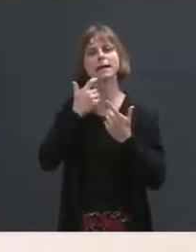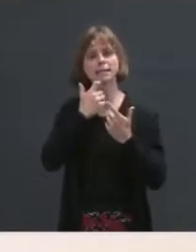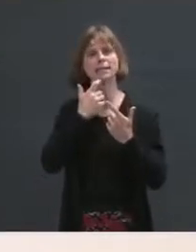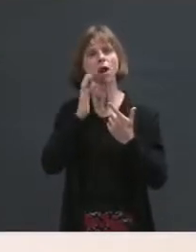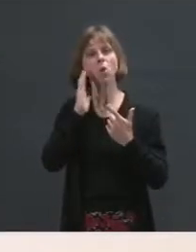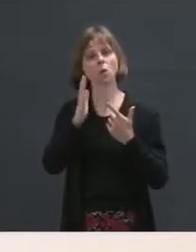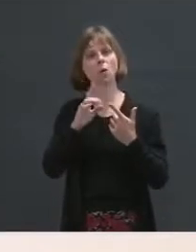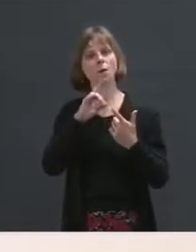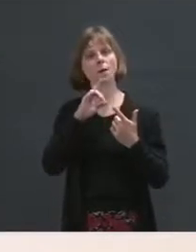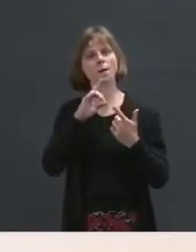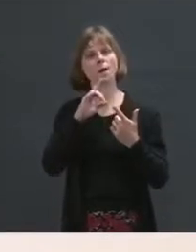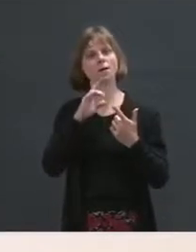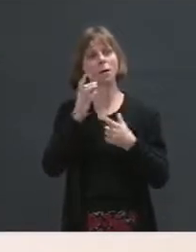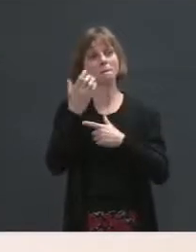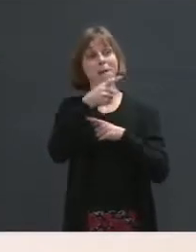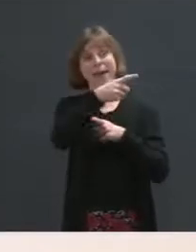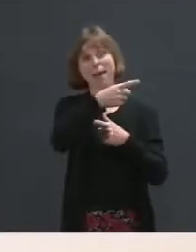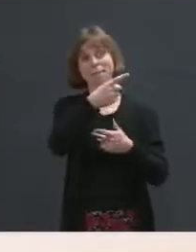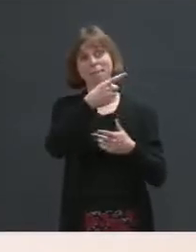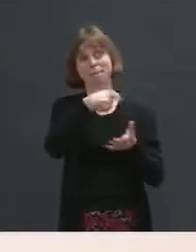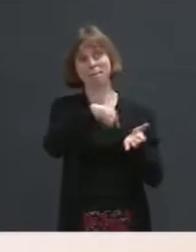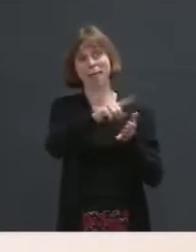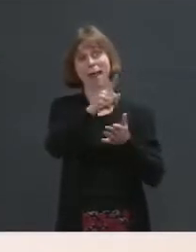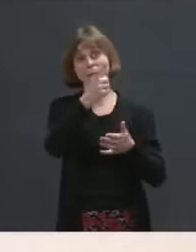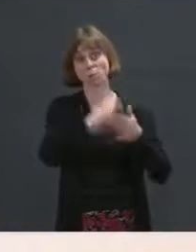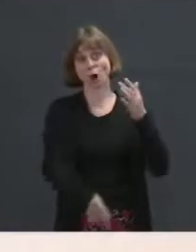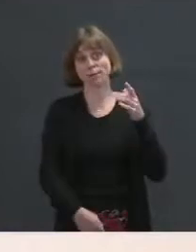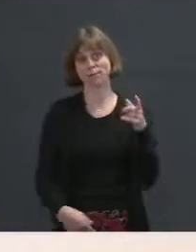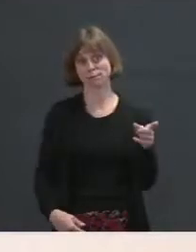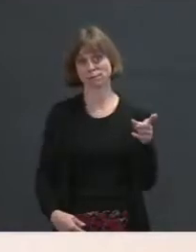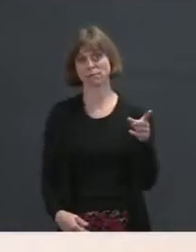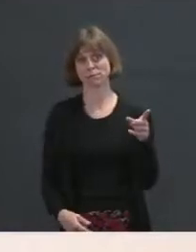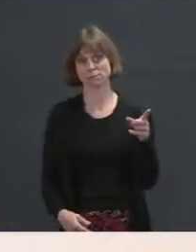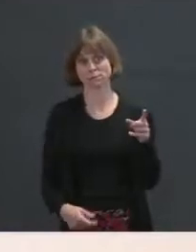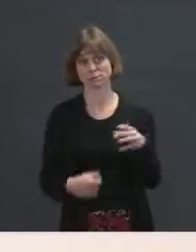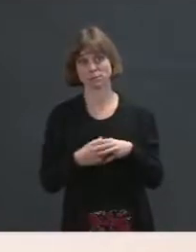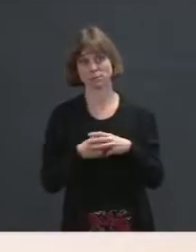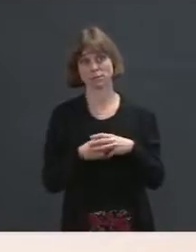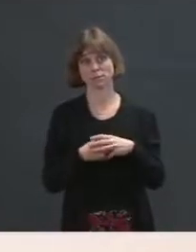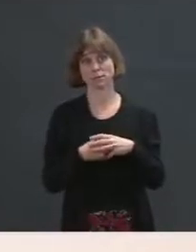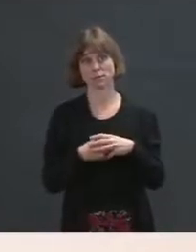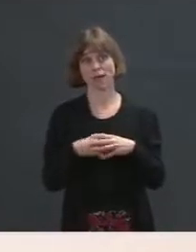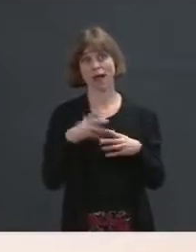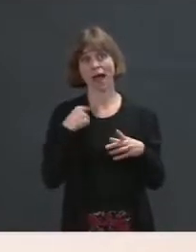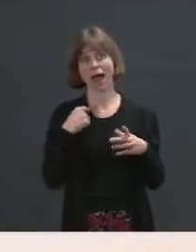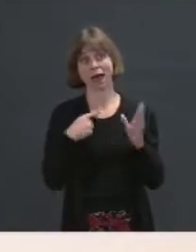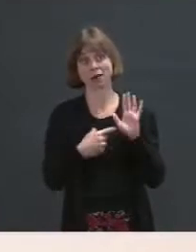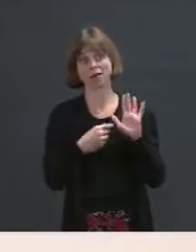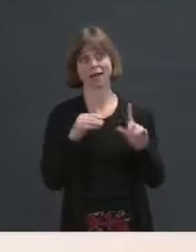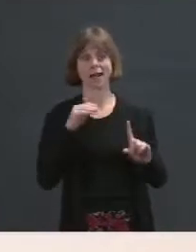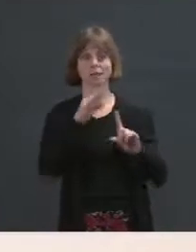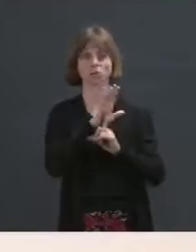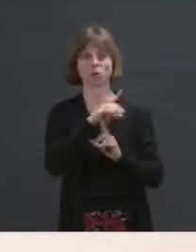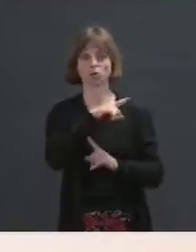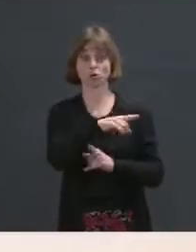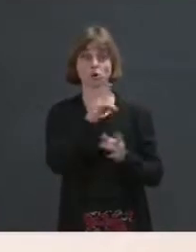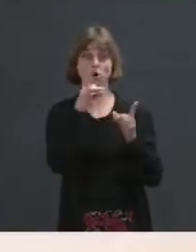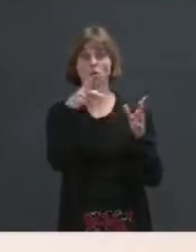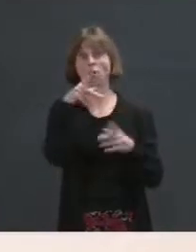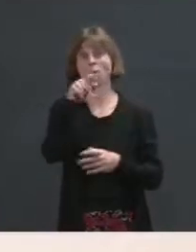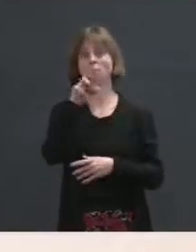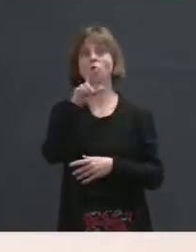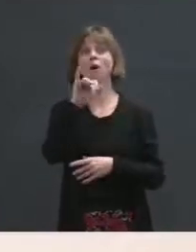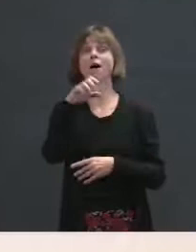price and make them, in fact, the pariah that they are. And later he said there was